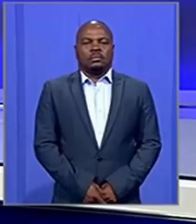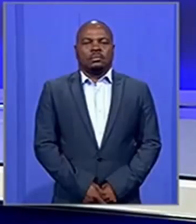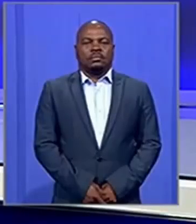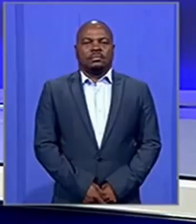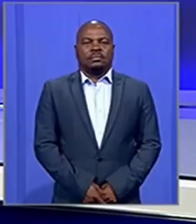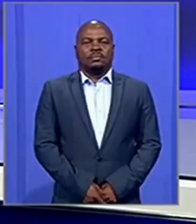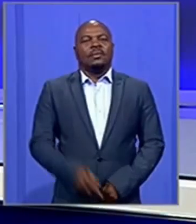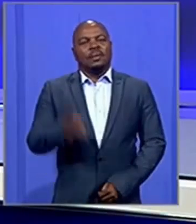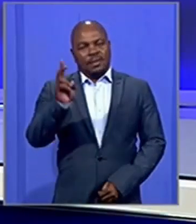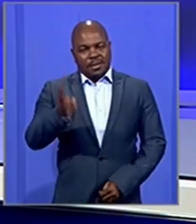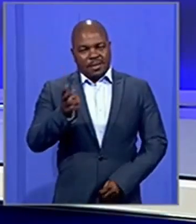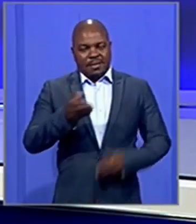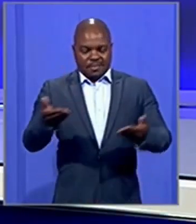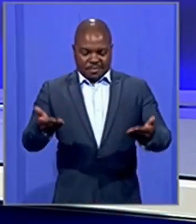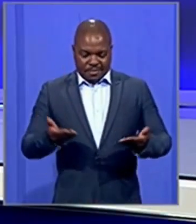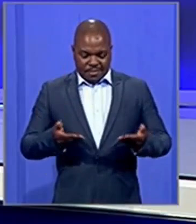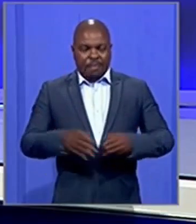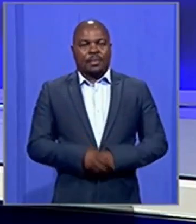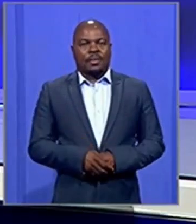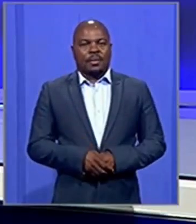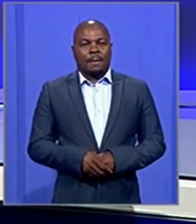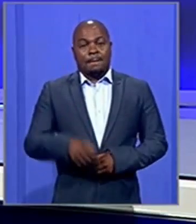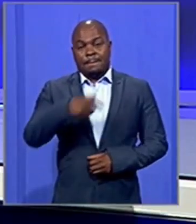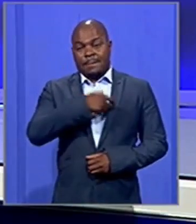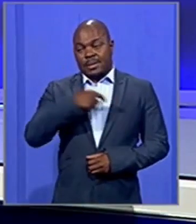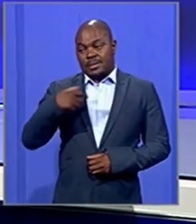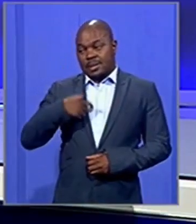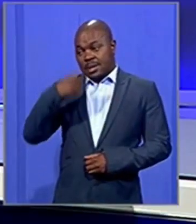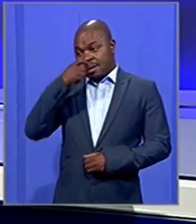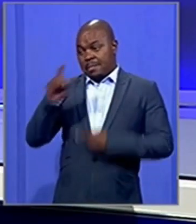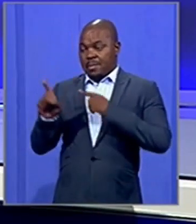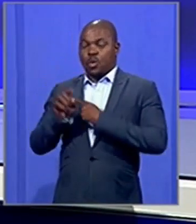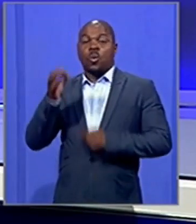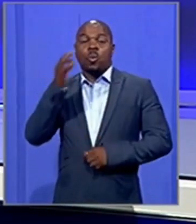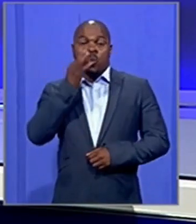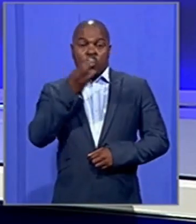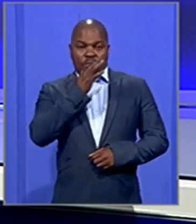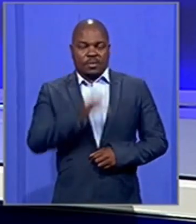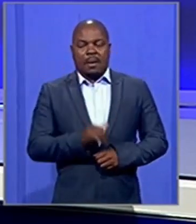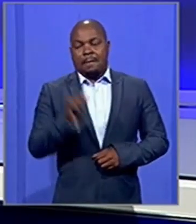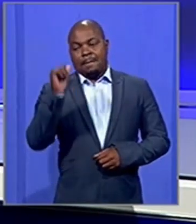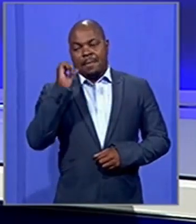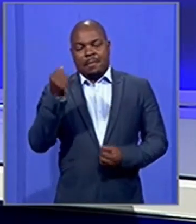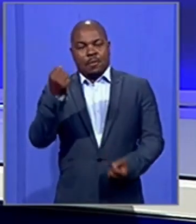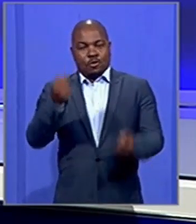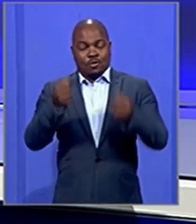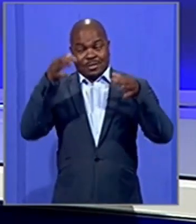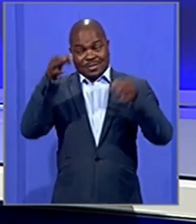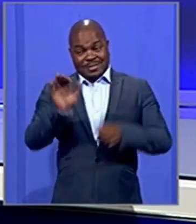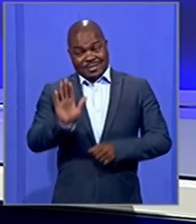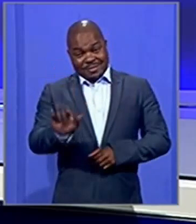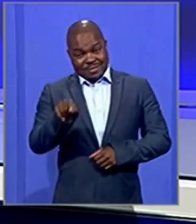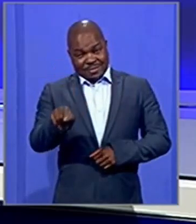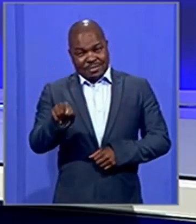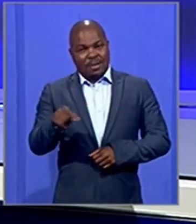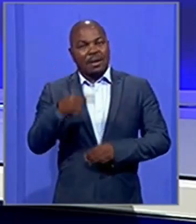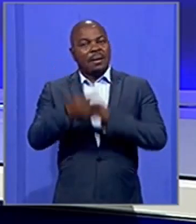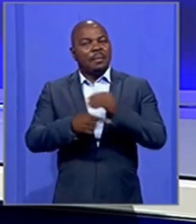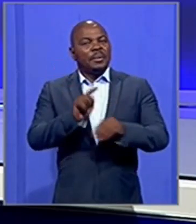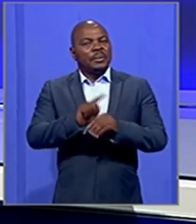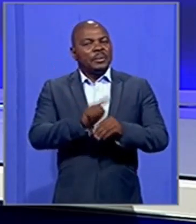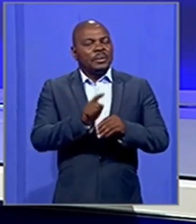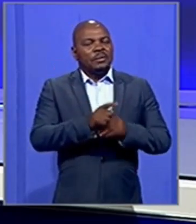Le sa amogetšwe, Mopresidente Cyril Ramaphosa o re kahlolo ya mabane ya kgorokgolotsheko ka